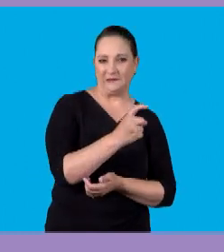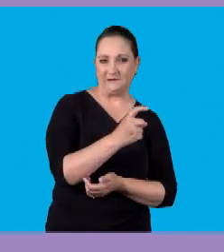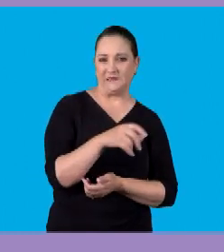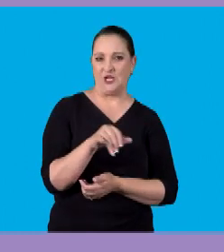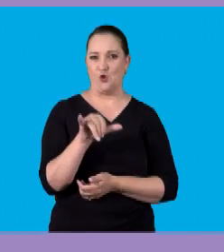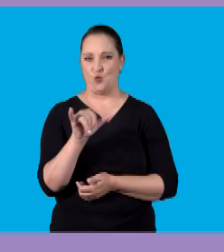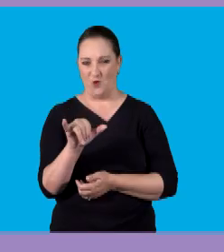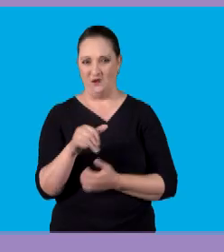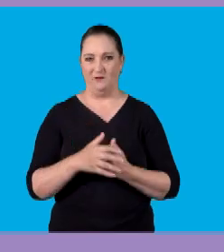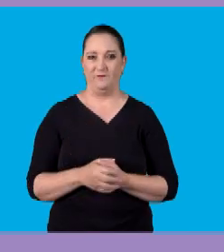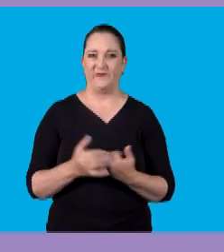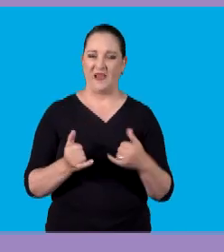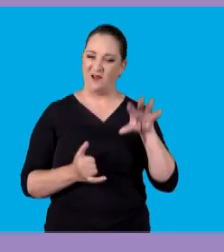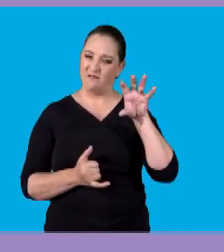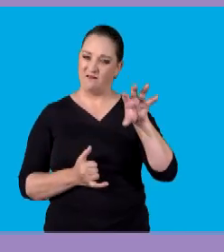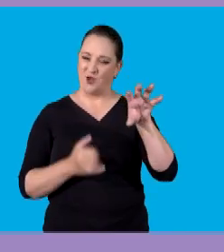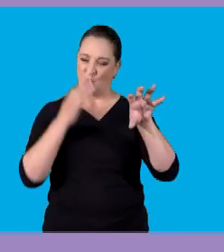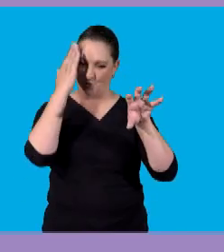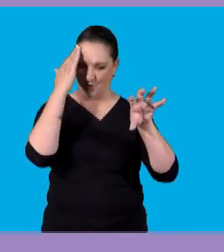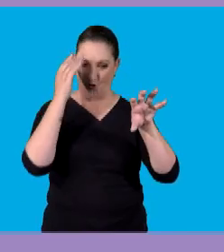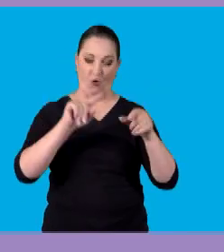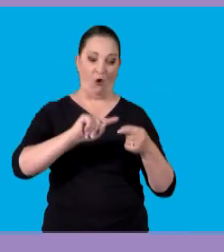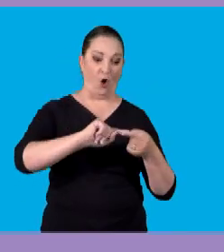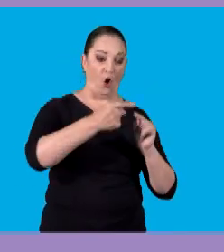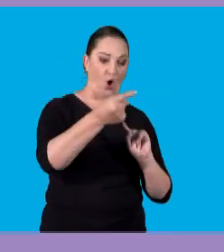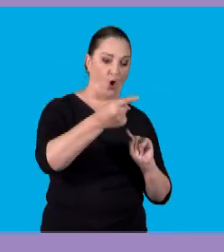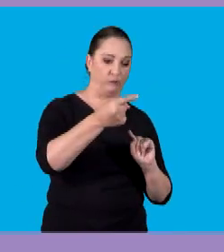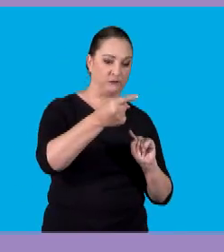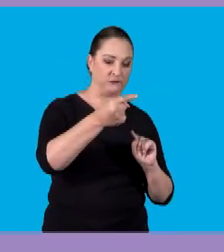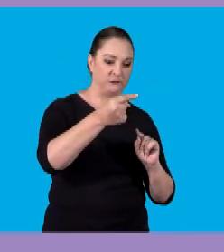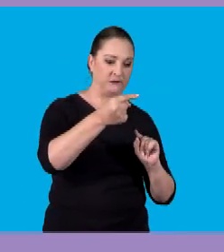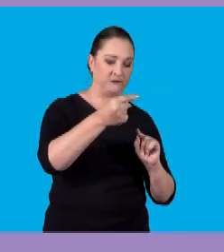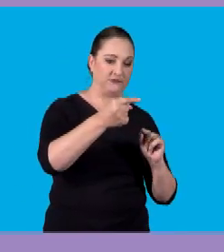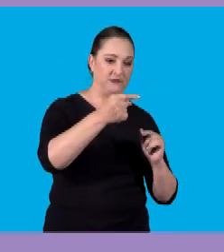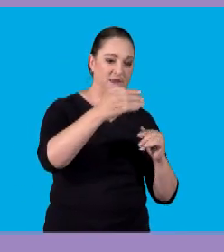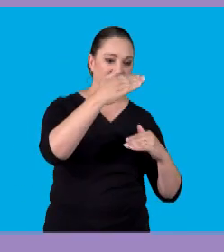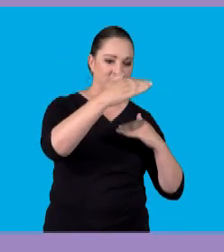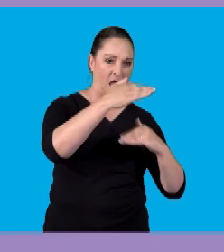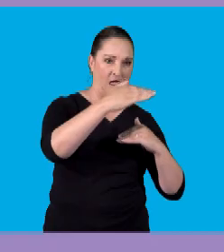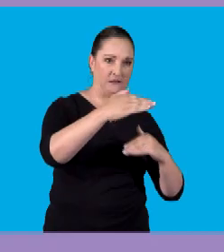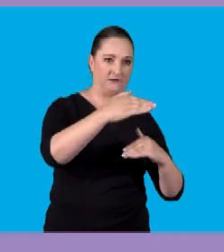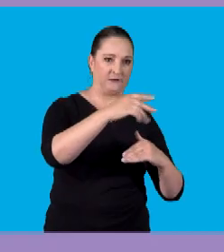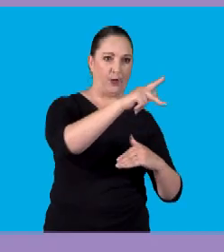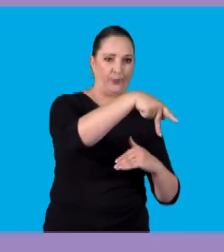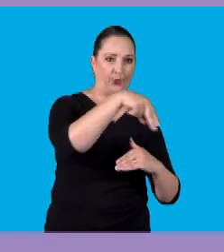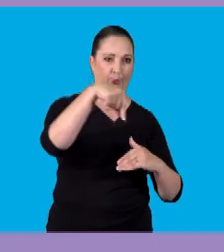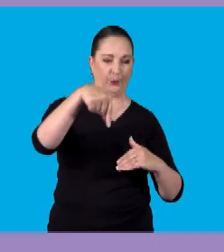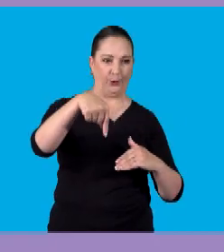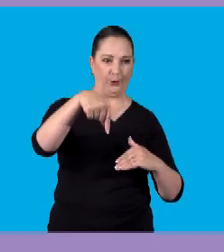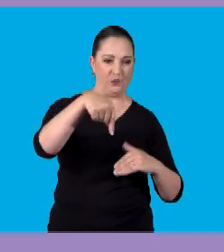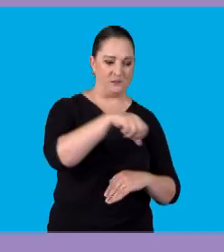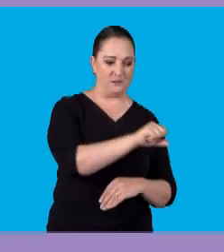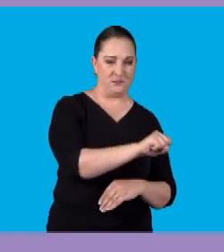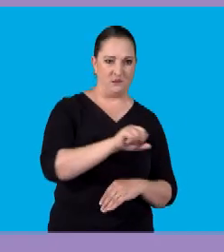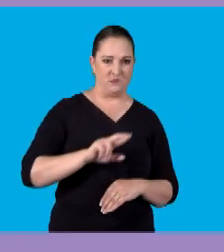with? Well, firstly, we know that in a parallelogram, the opposite sides are equal. This means that a PQ is